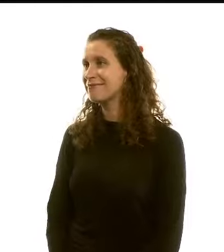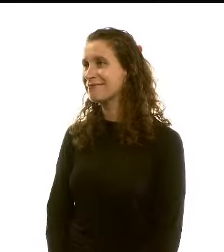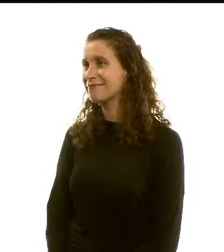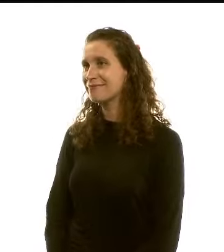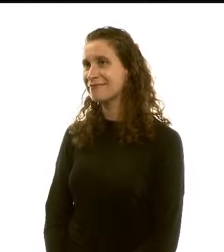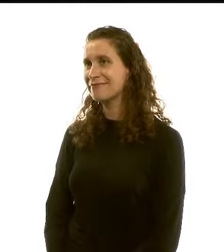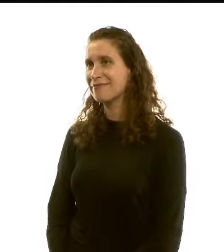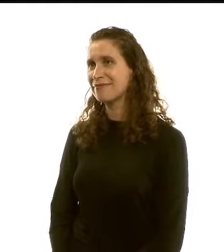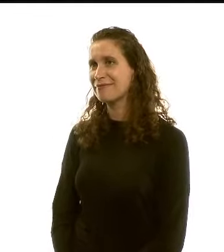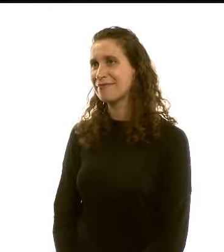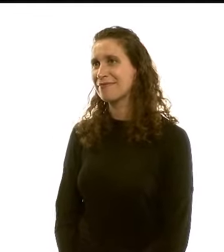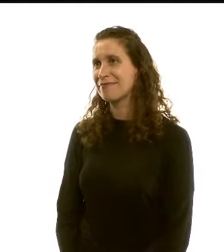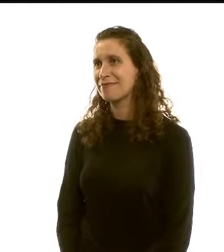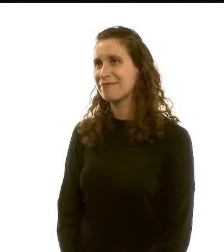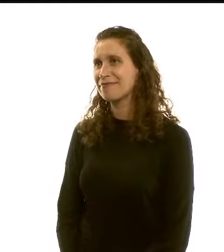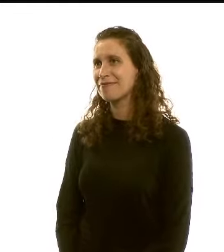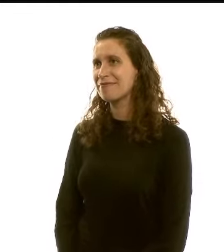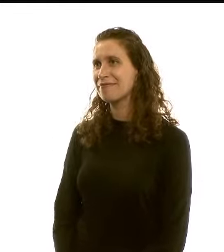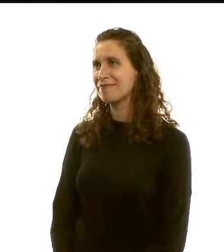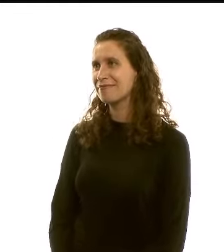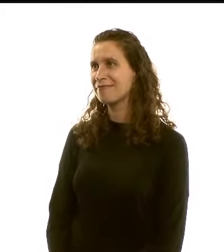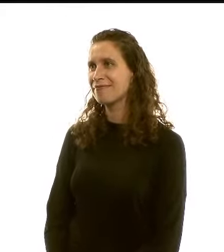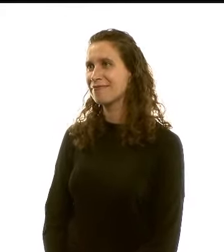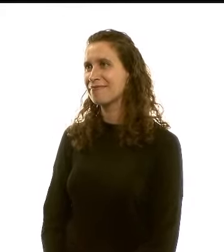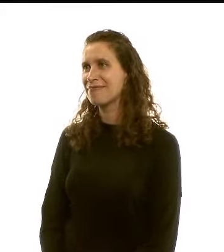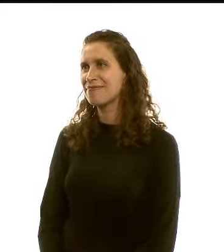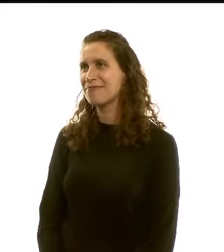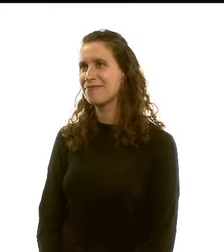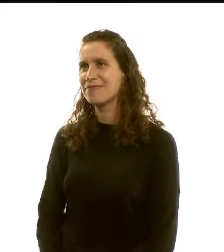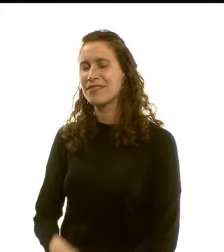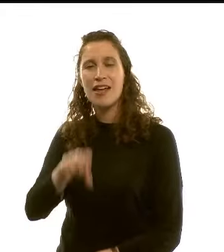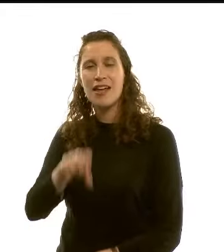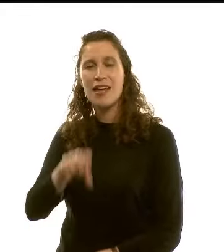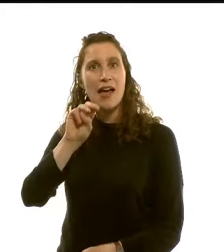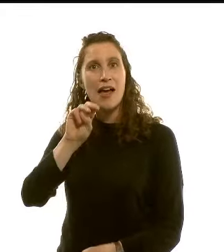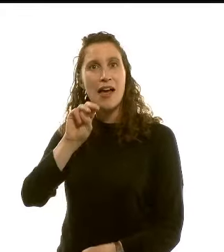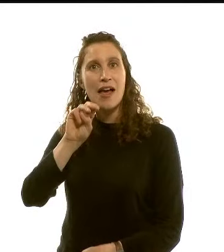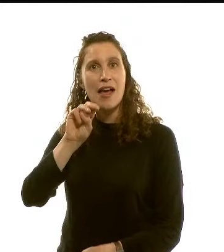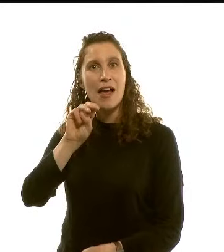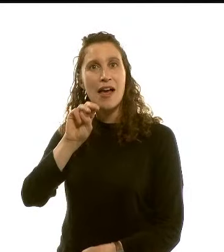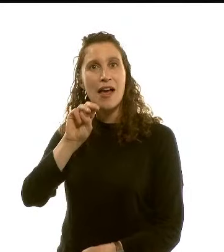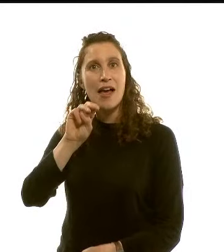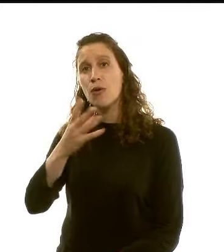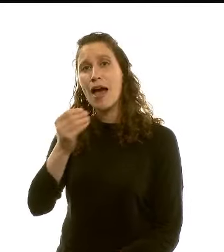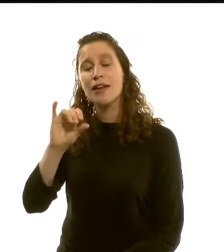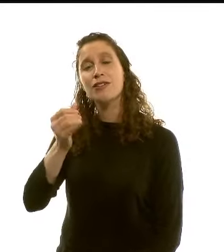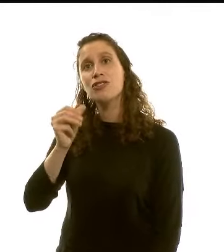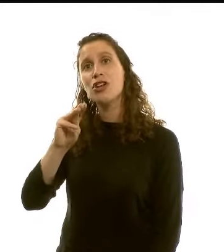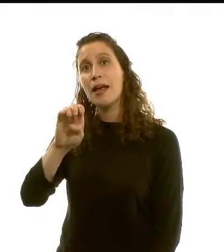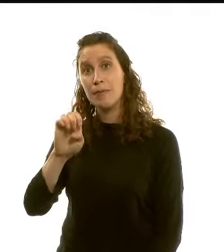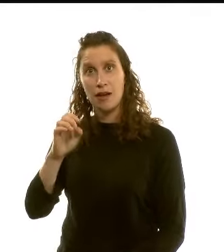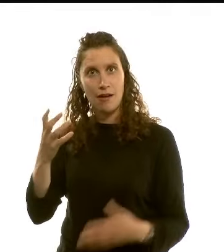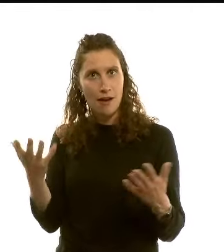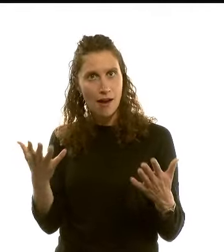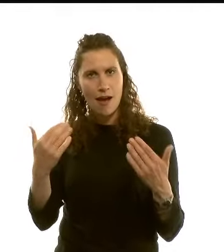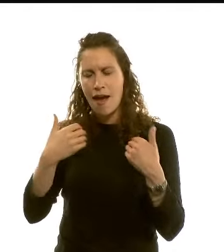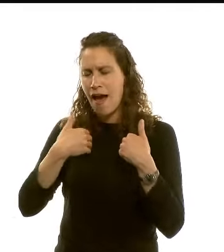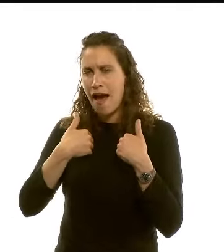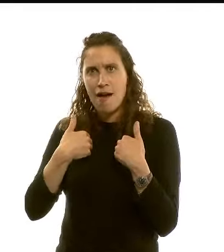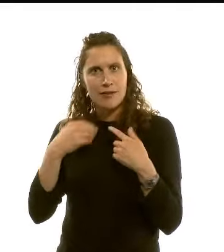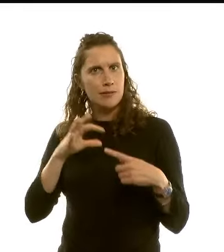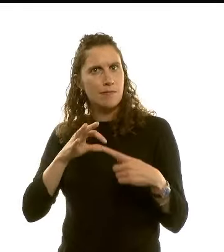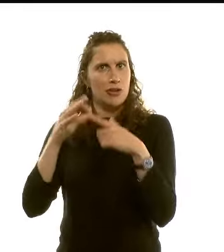Thank you, Melvin. Hi, thank you. Good to have you guys here. Right, so Matthew, Jamie, can you believe not only do we have a LEGO Masters All-Star Special, but